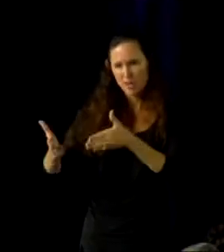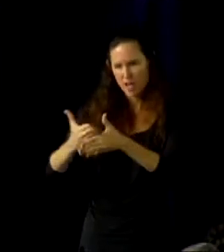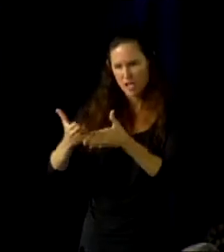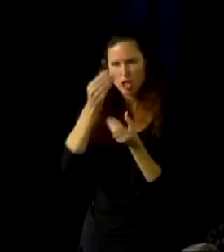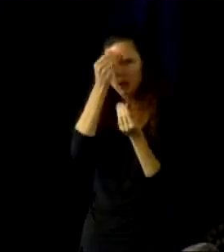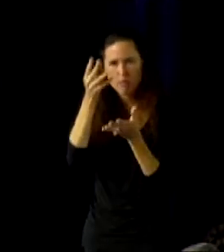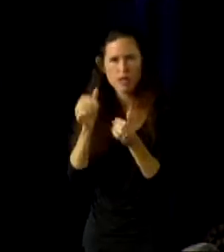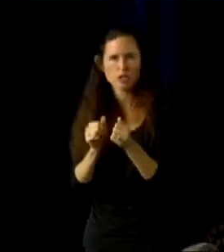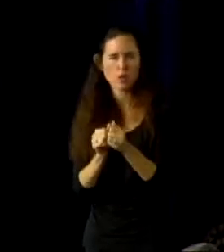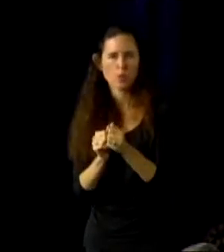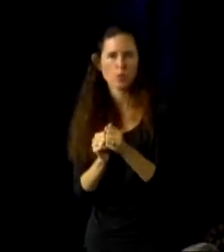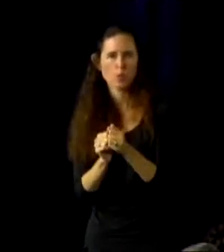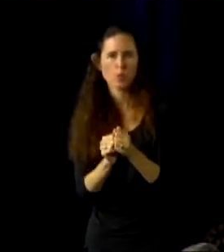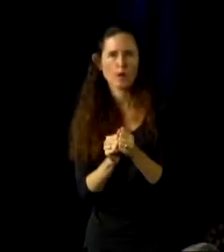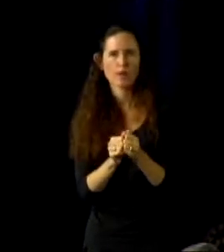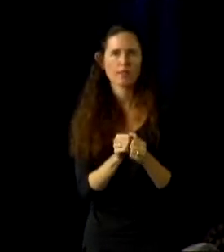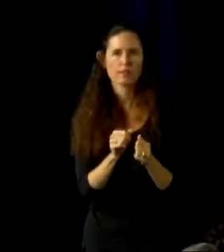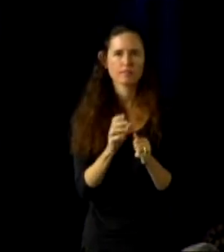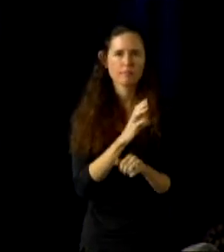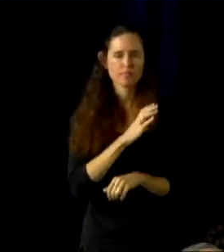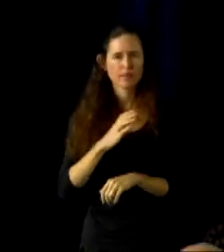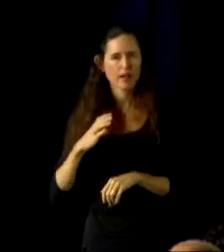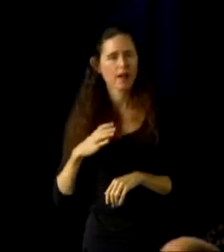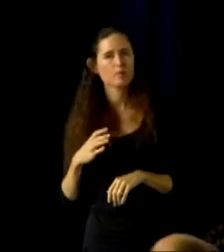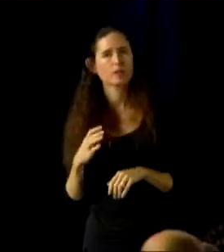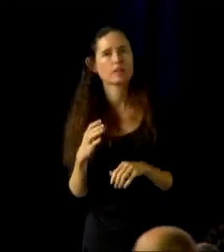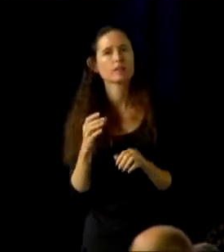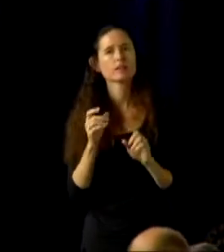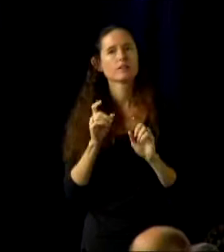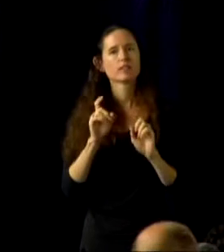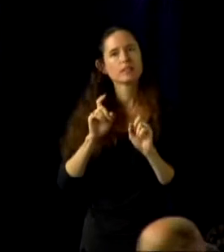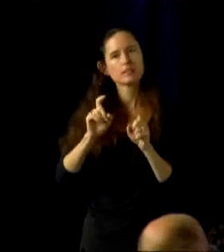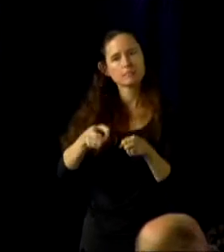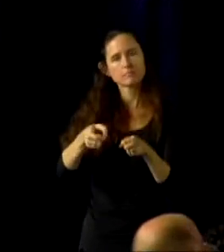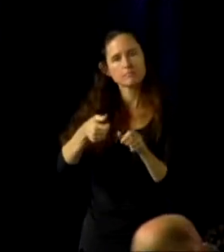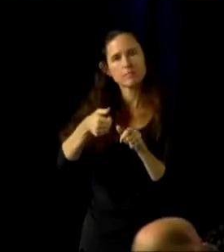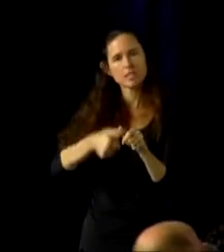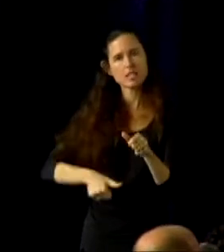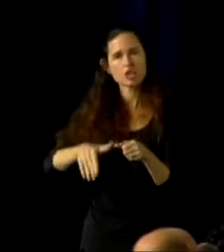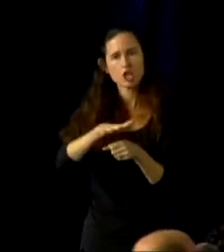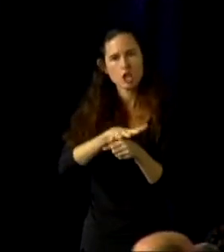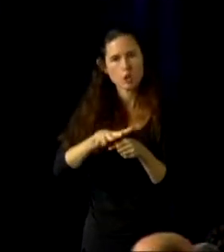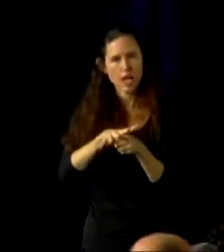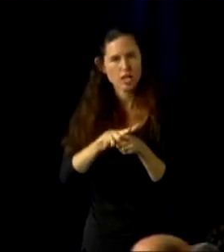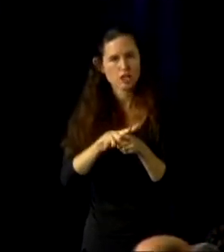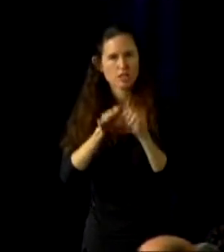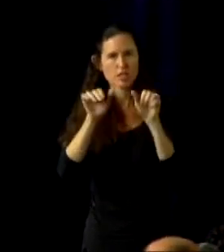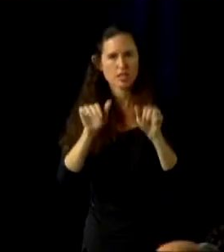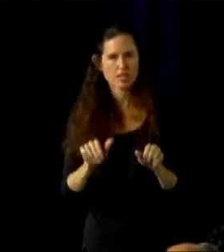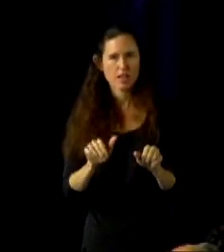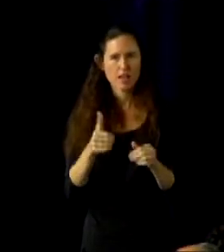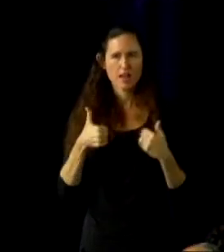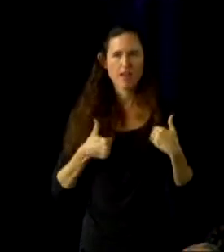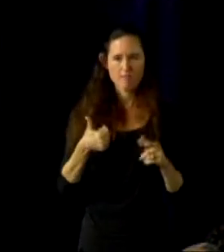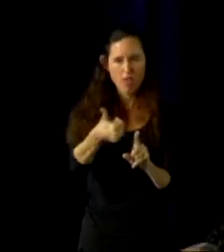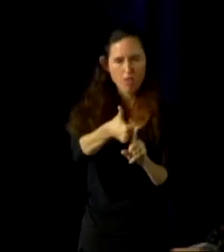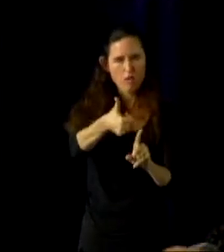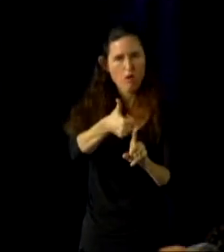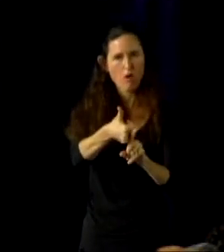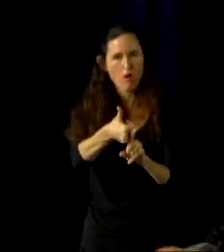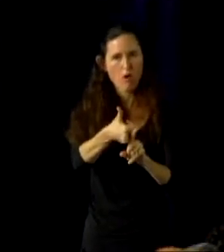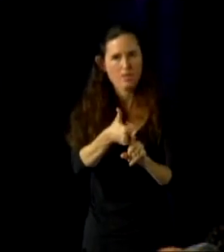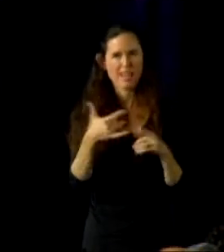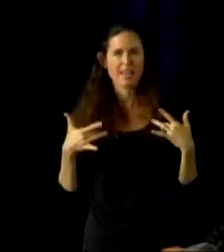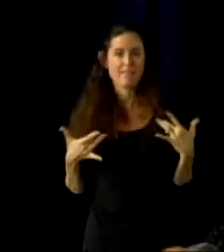newly established events committee at each campus, giving each location the autonomy to develop and host their own events with the goal